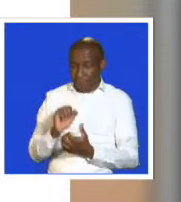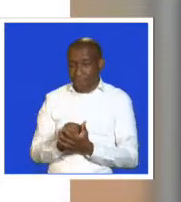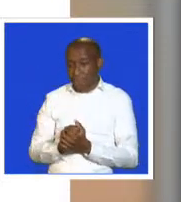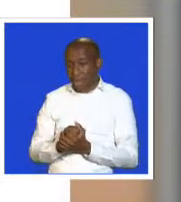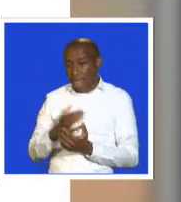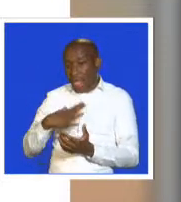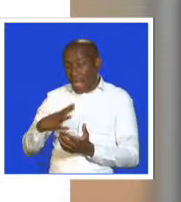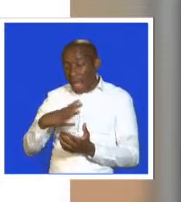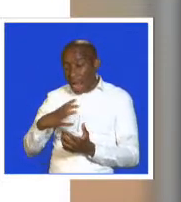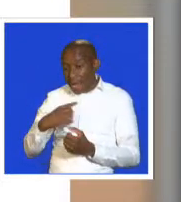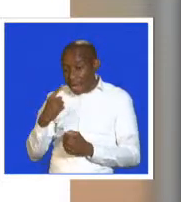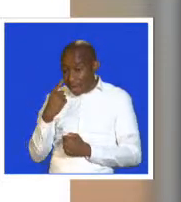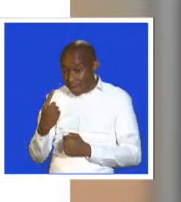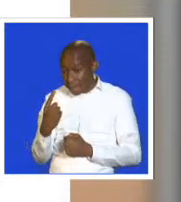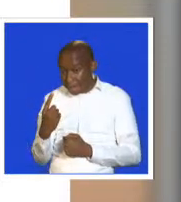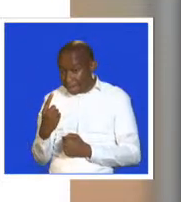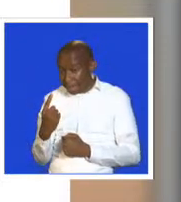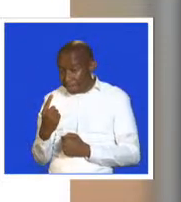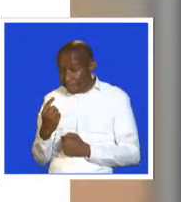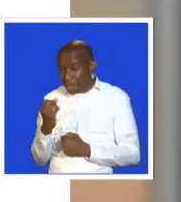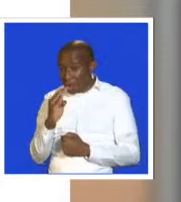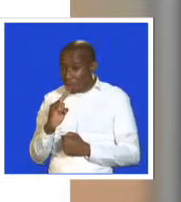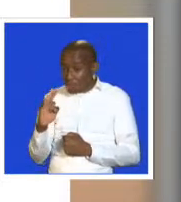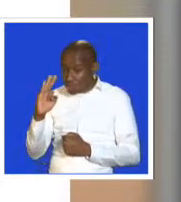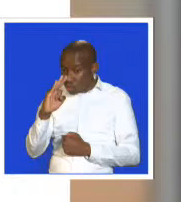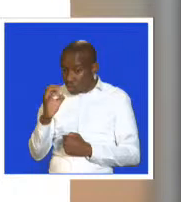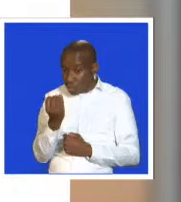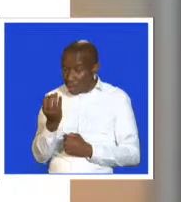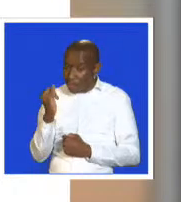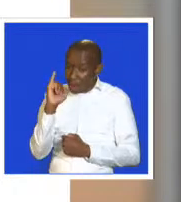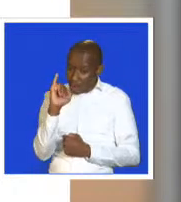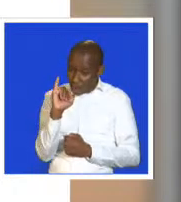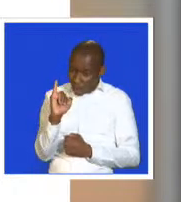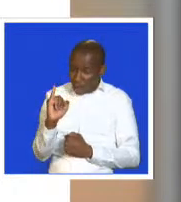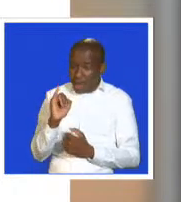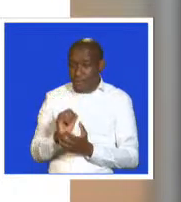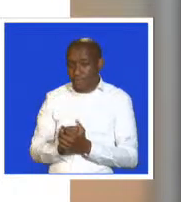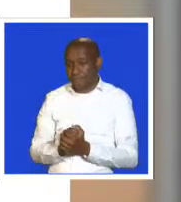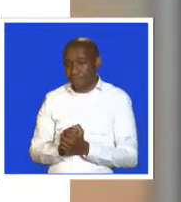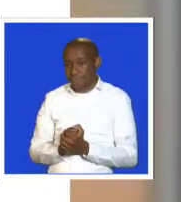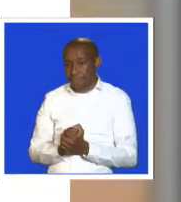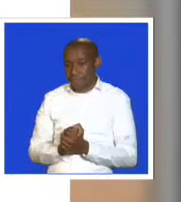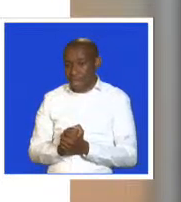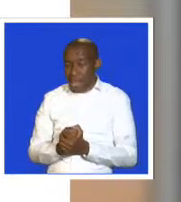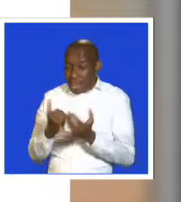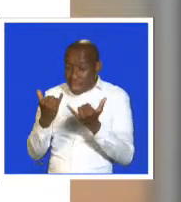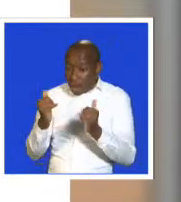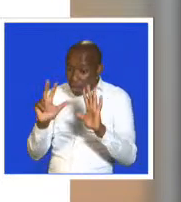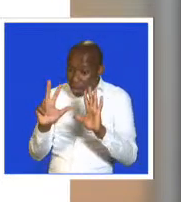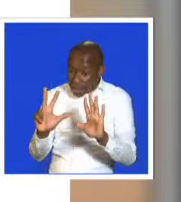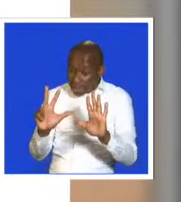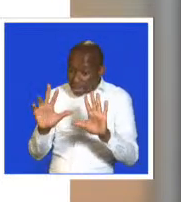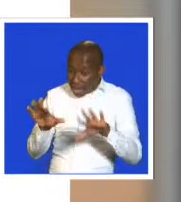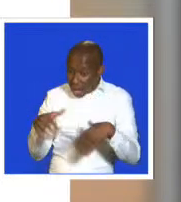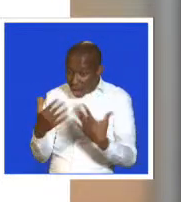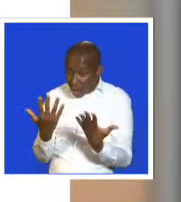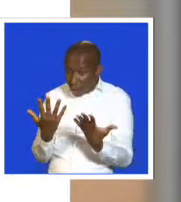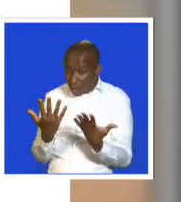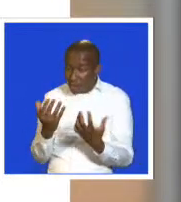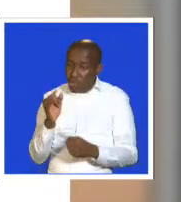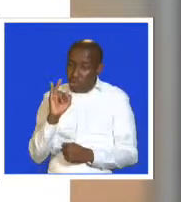the outcome here will give us a cube number, which is 1. And the 8 came from